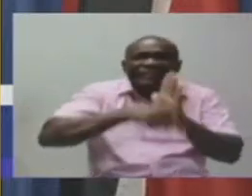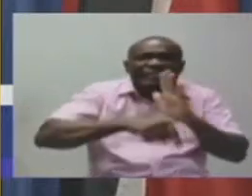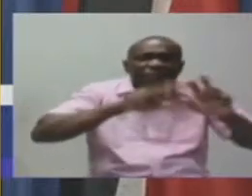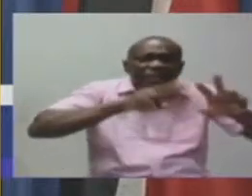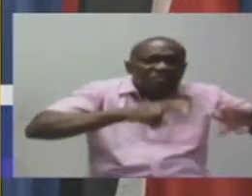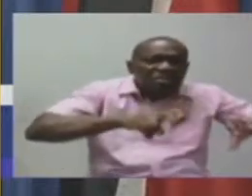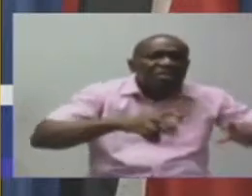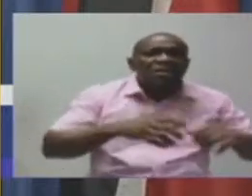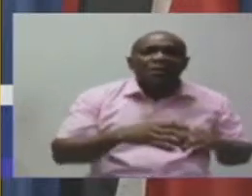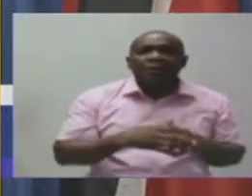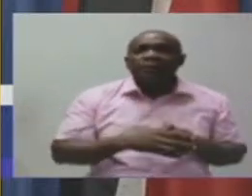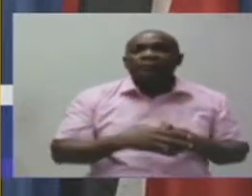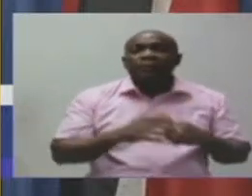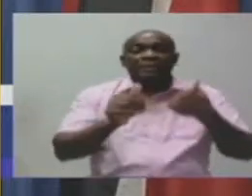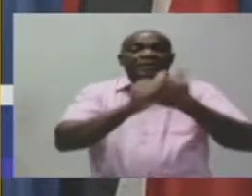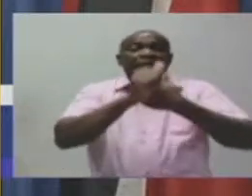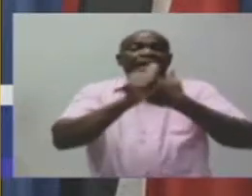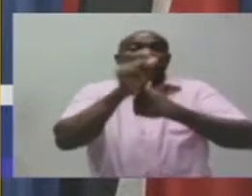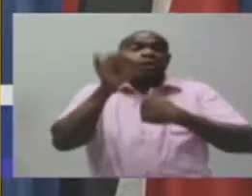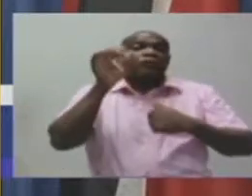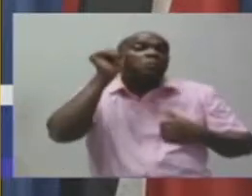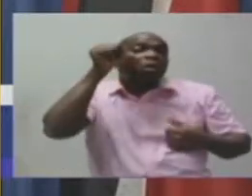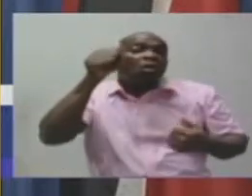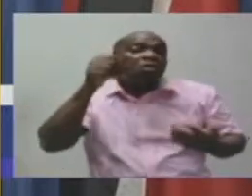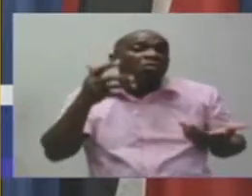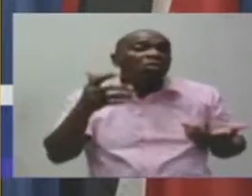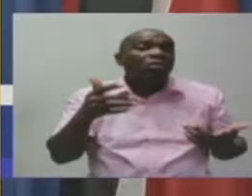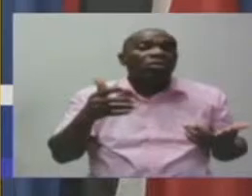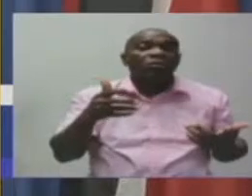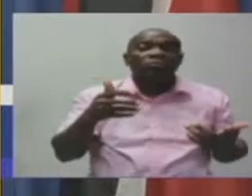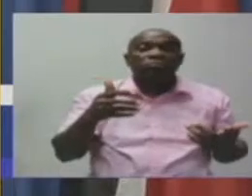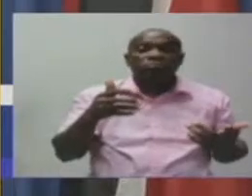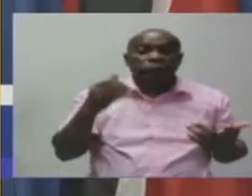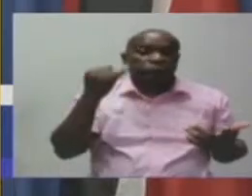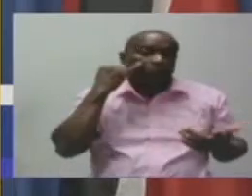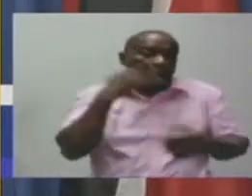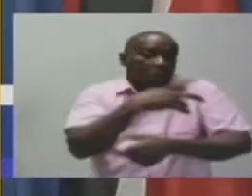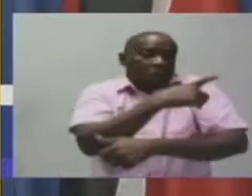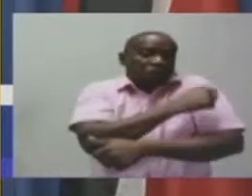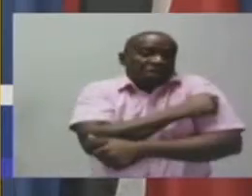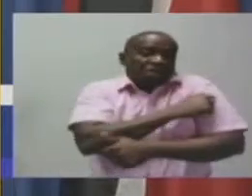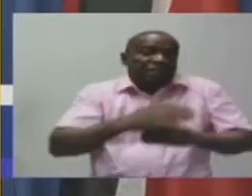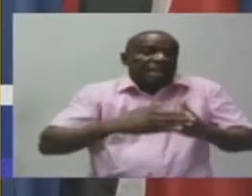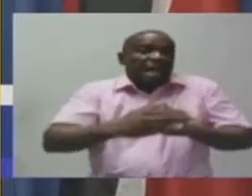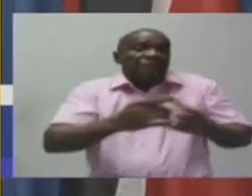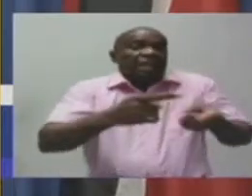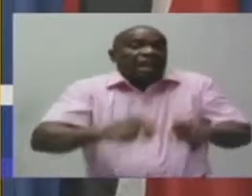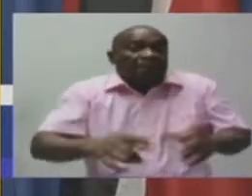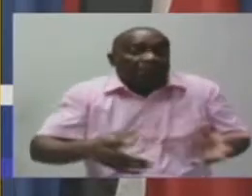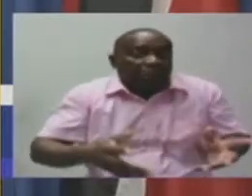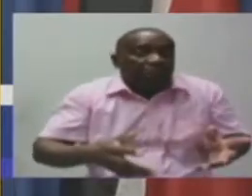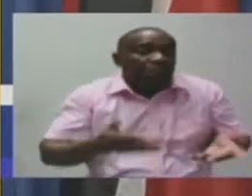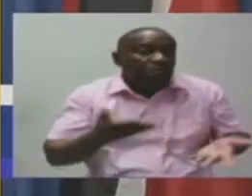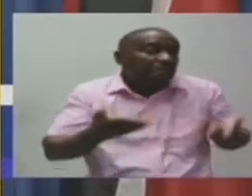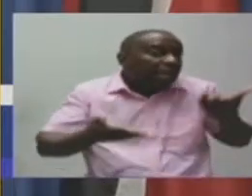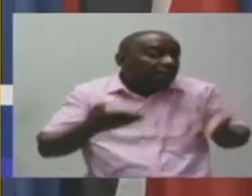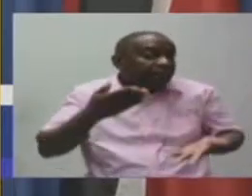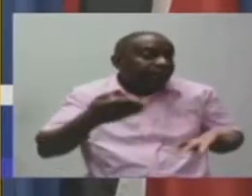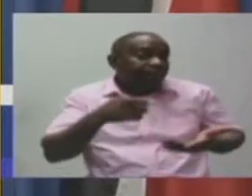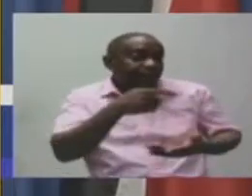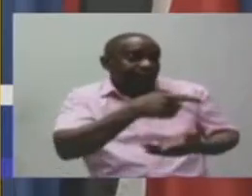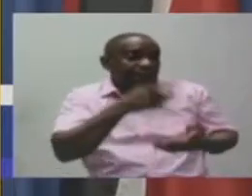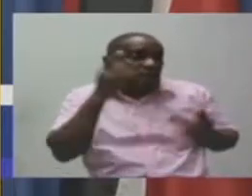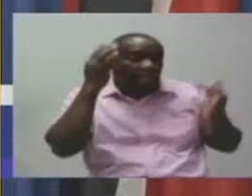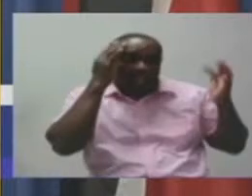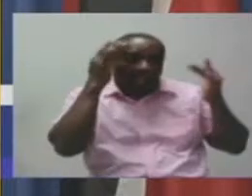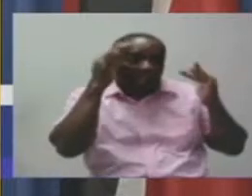of tomorrow when the vaccine is taken. But when you start talking about, when such a person's problem is that they don't want to